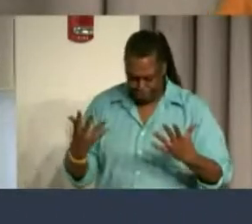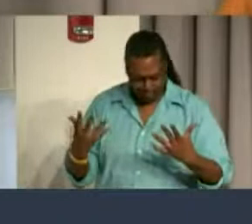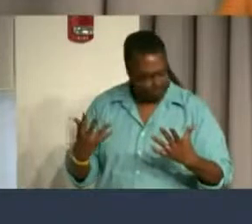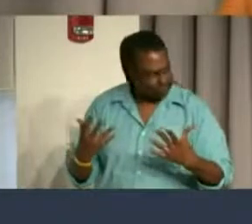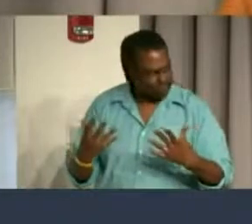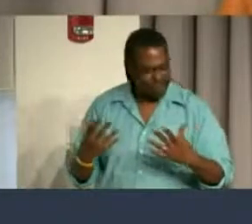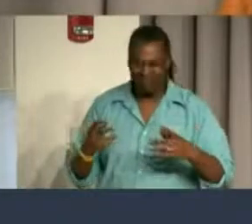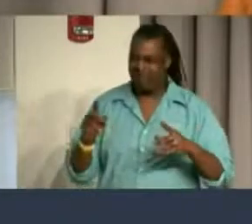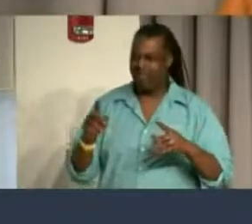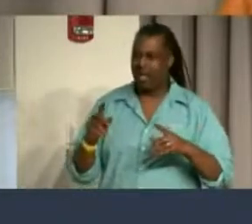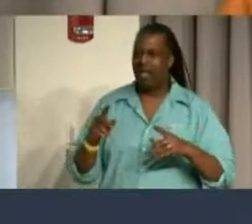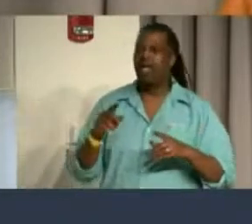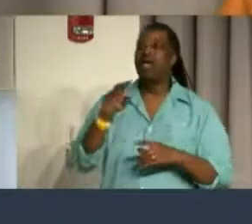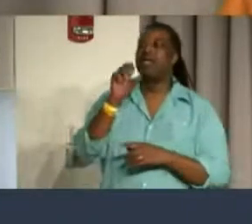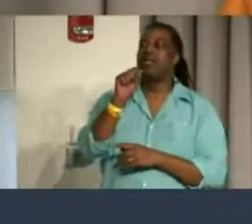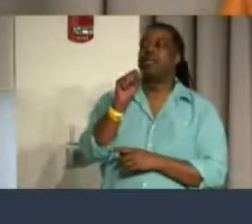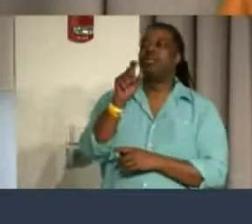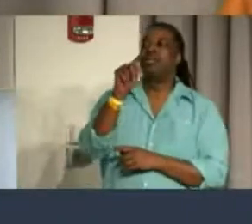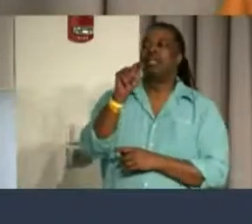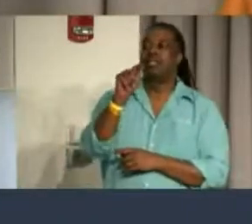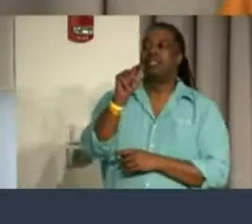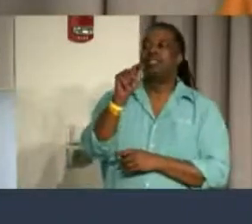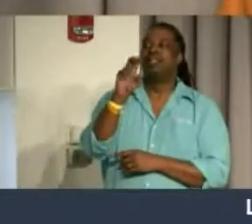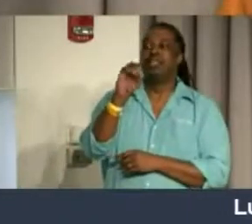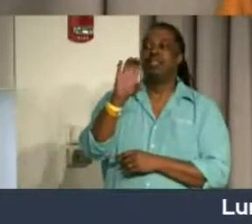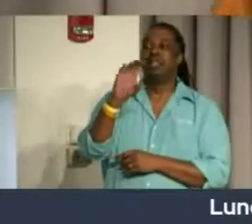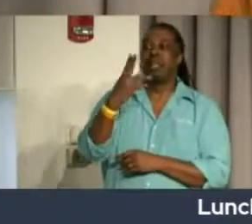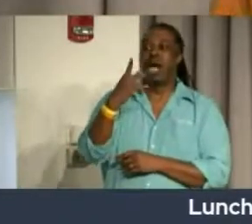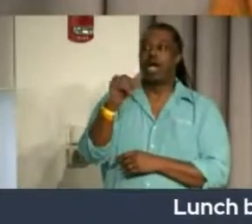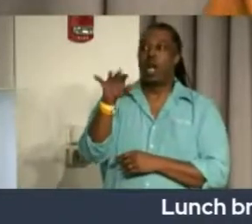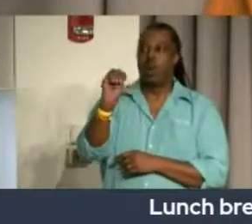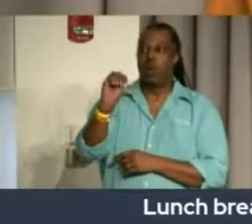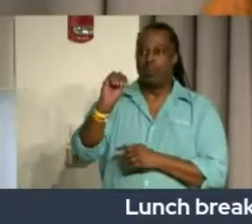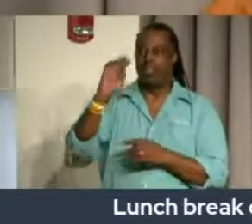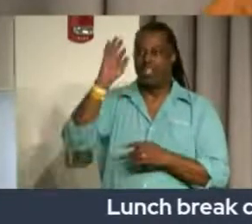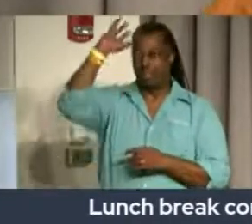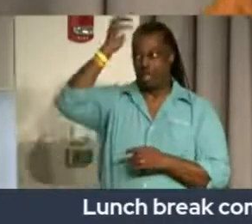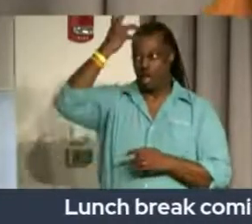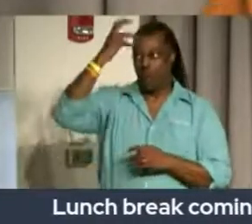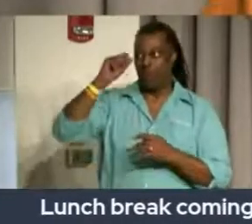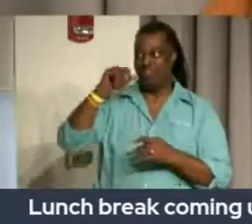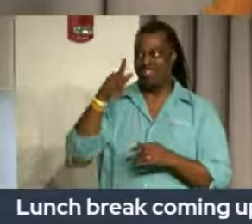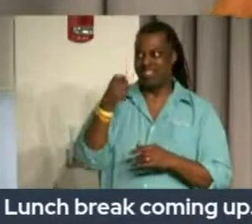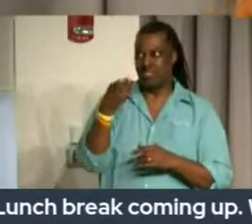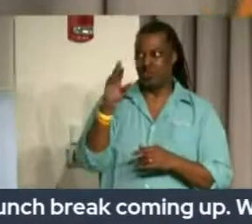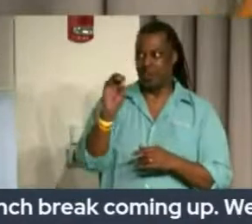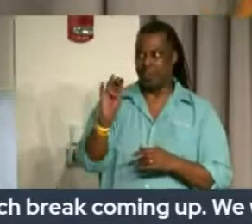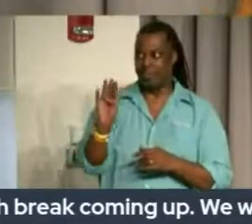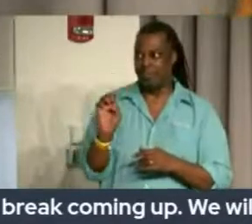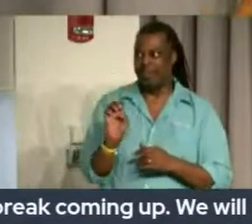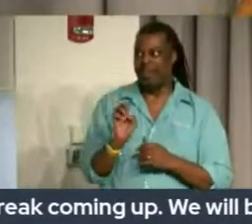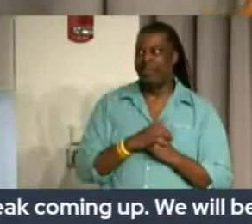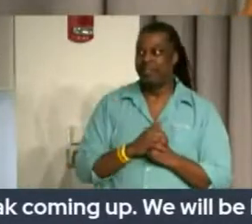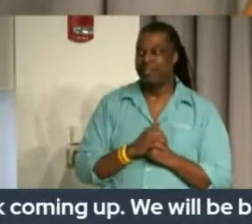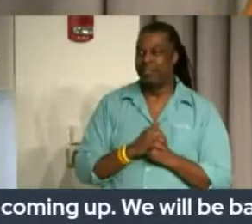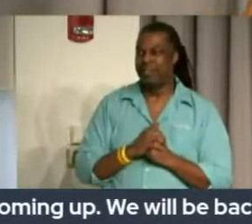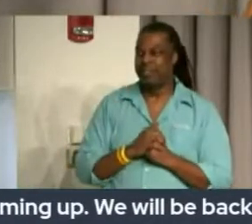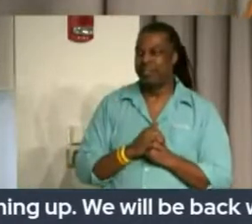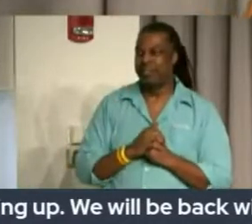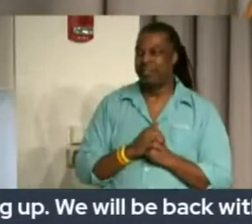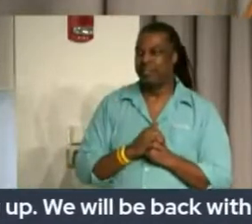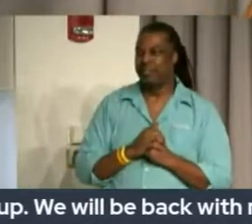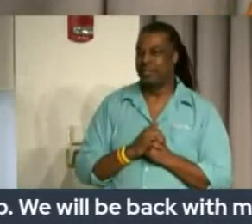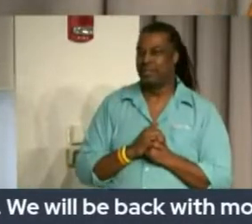Amsterdam syndrome or something like that. And we're fighting those things right now.